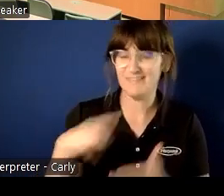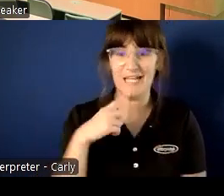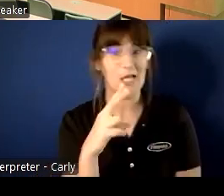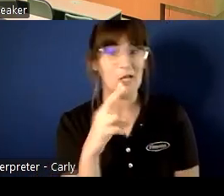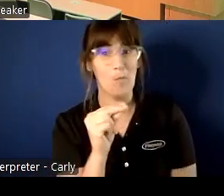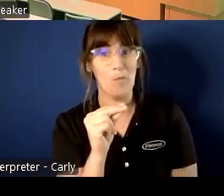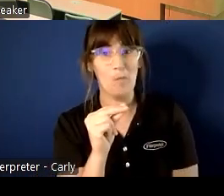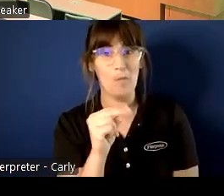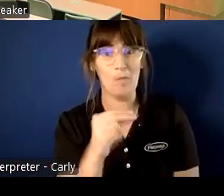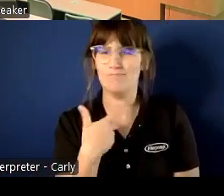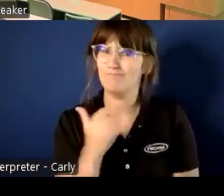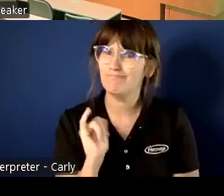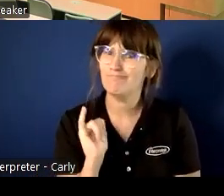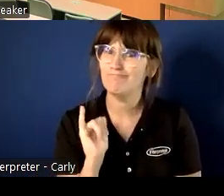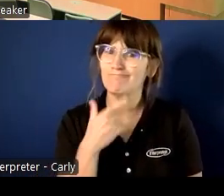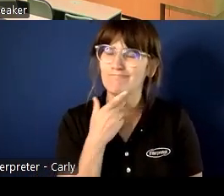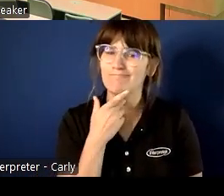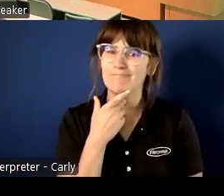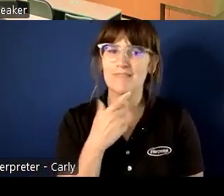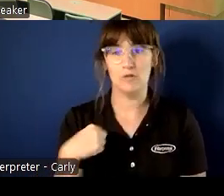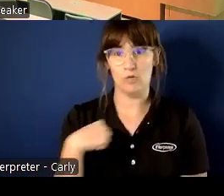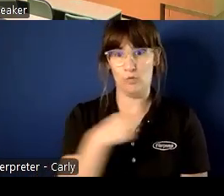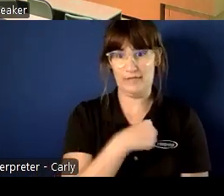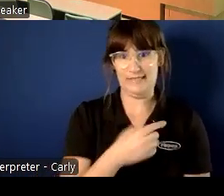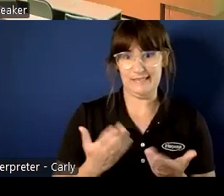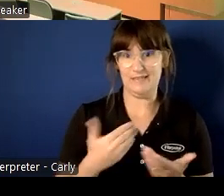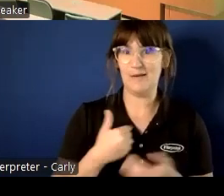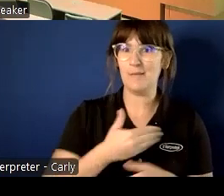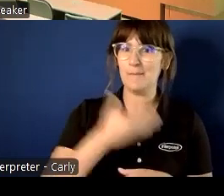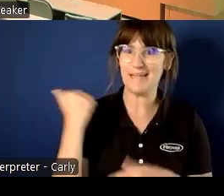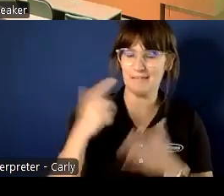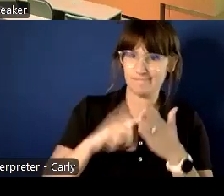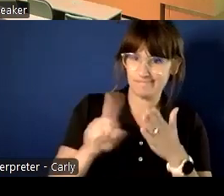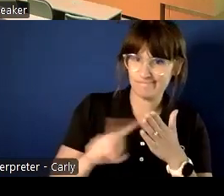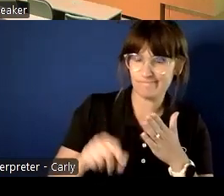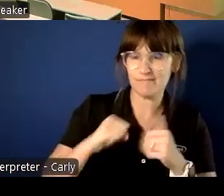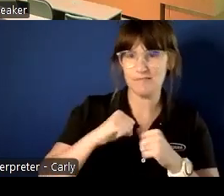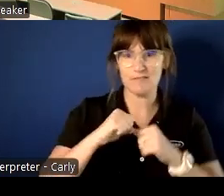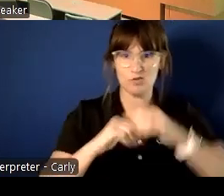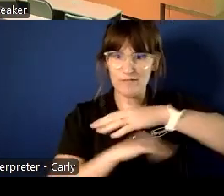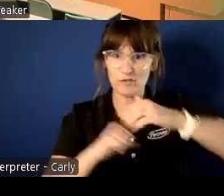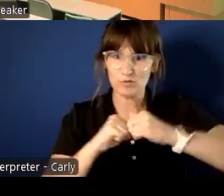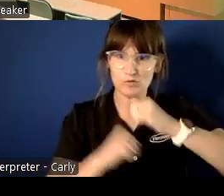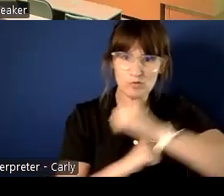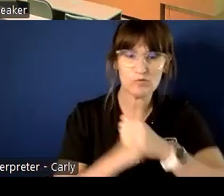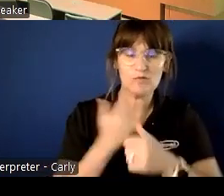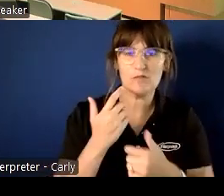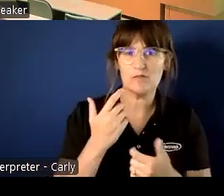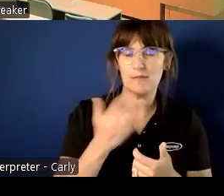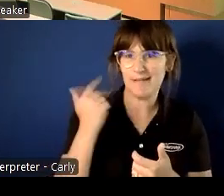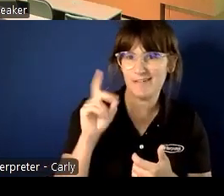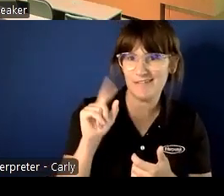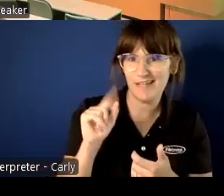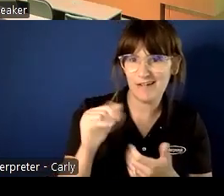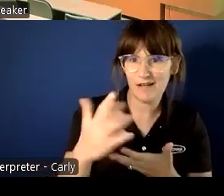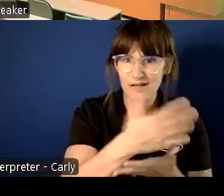So it's like, we have better like research infrastructure and data infrastructure to do research. And so it's just because